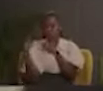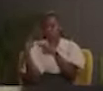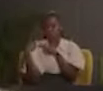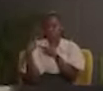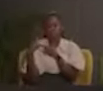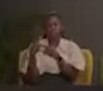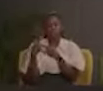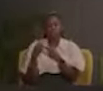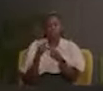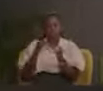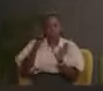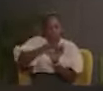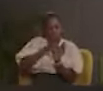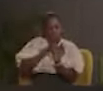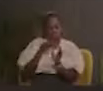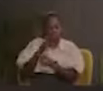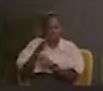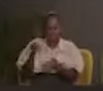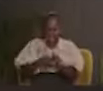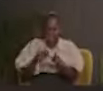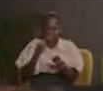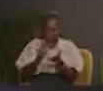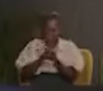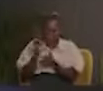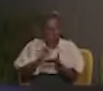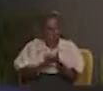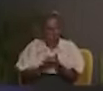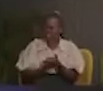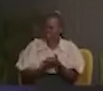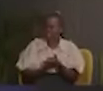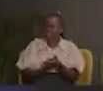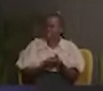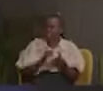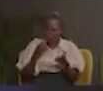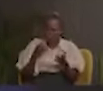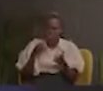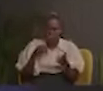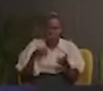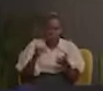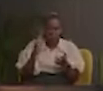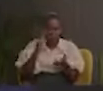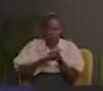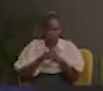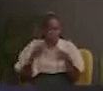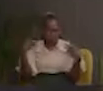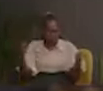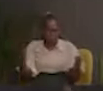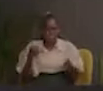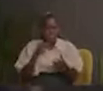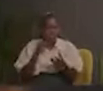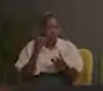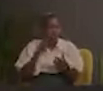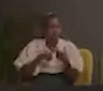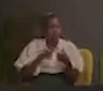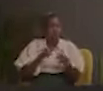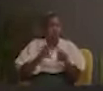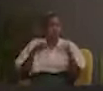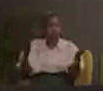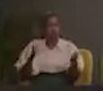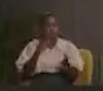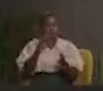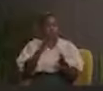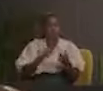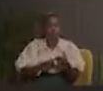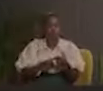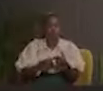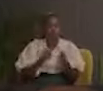were trusting God to be healed, knowing that faith is a school, they would have opened up themselves to be attended to medically while